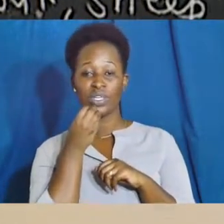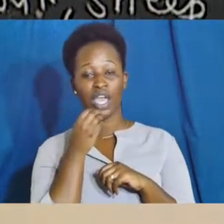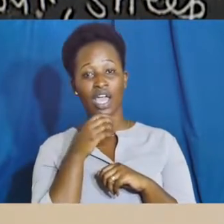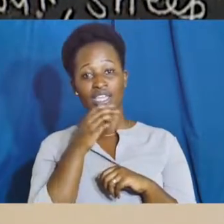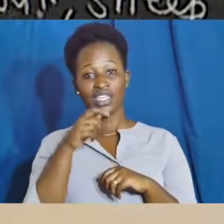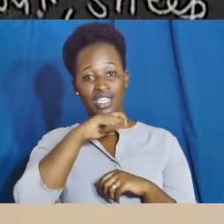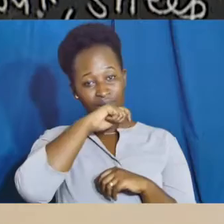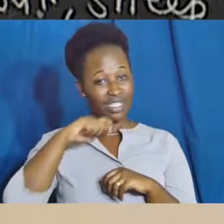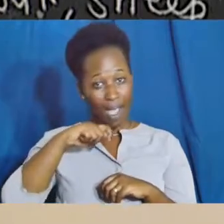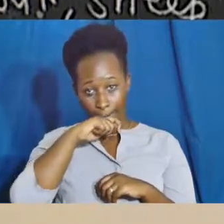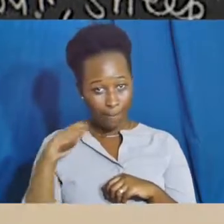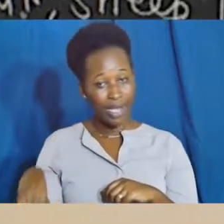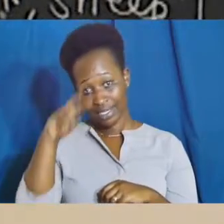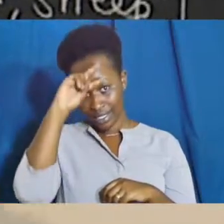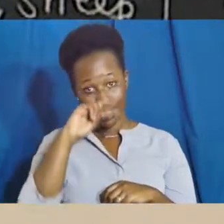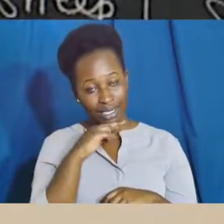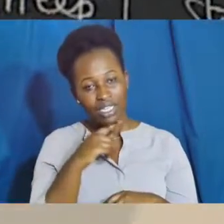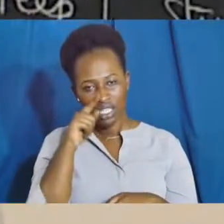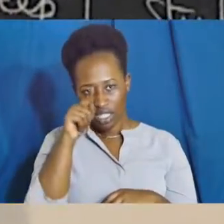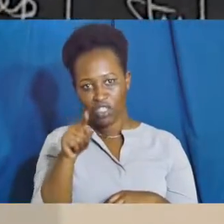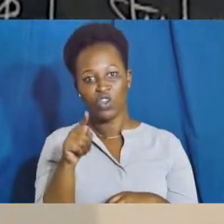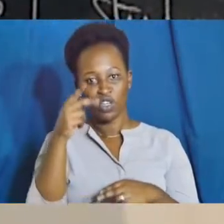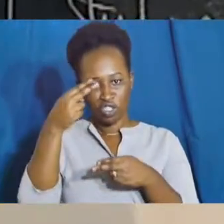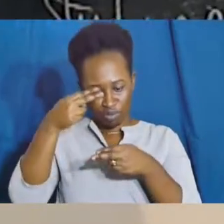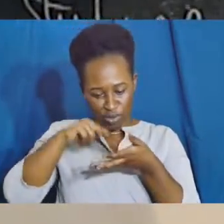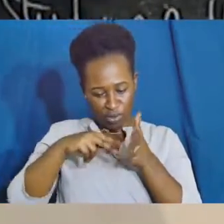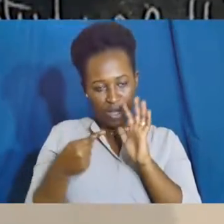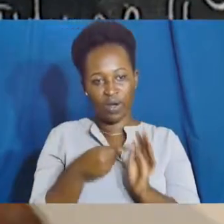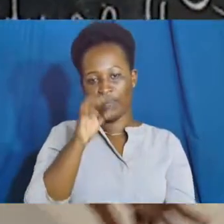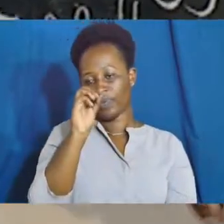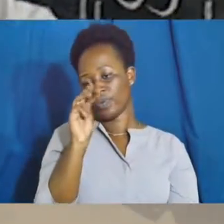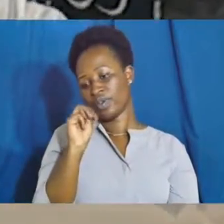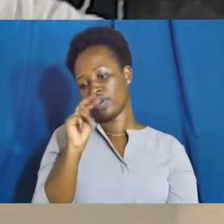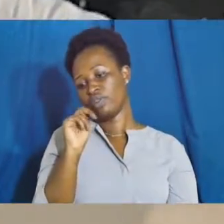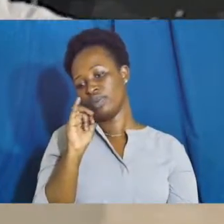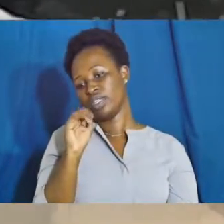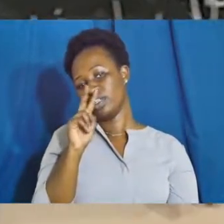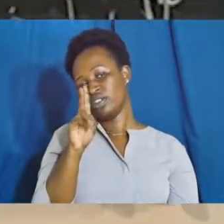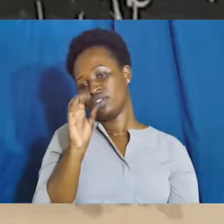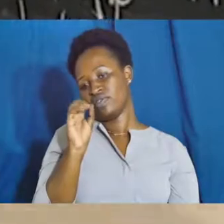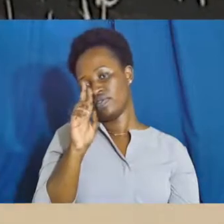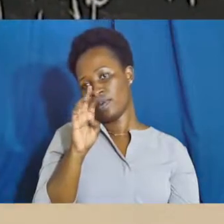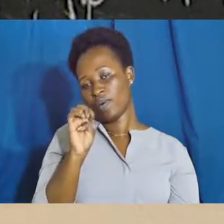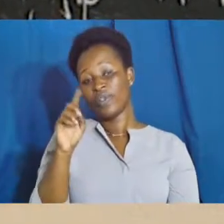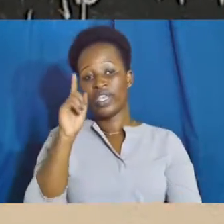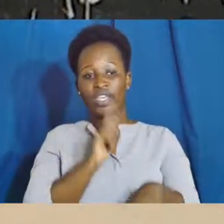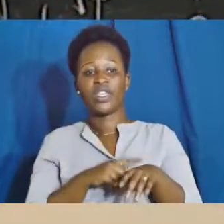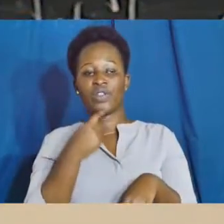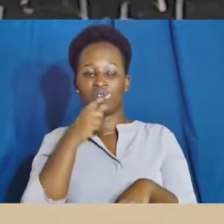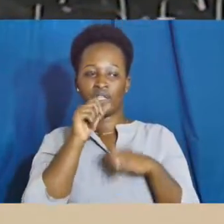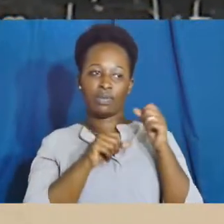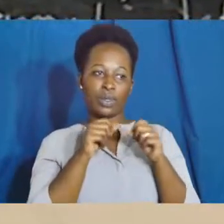from the goat. That is omnivore. Then when we talk about carnivore,